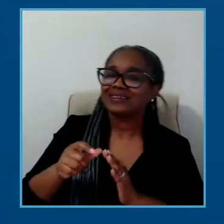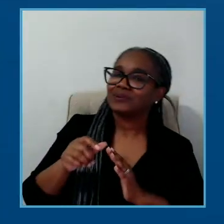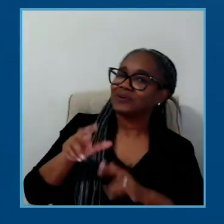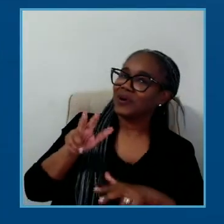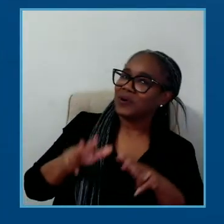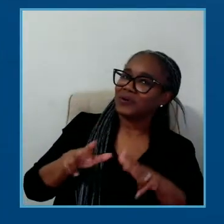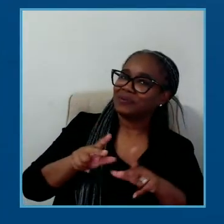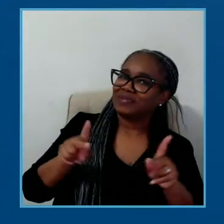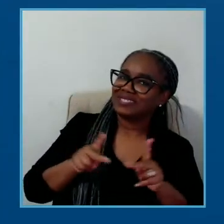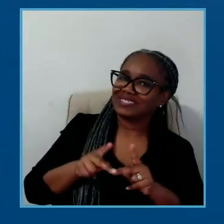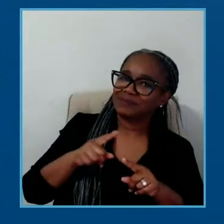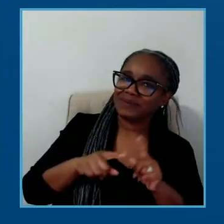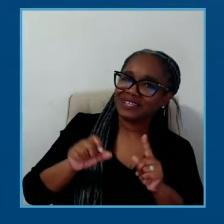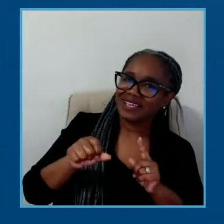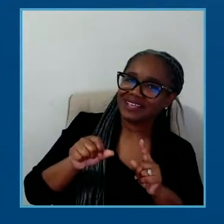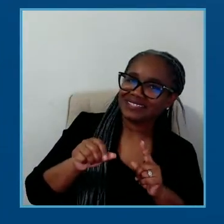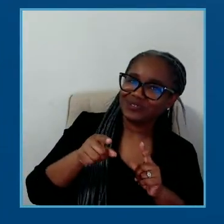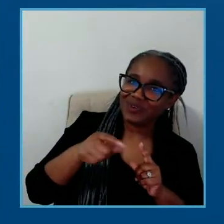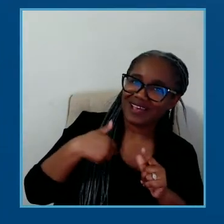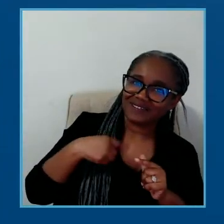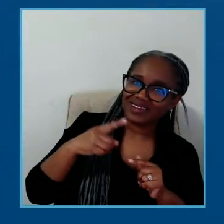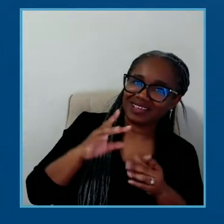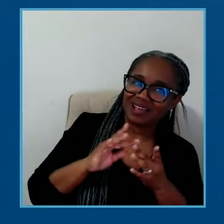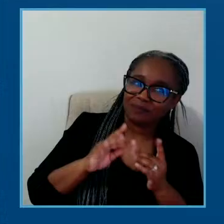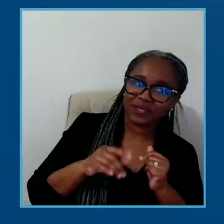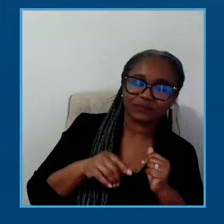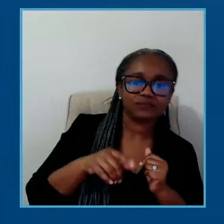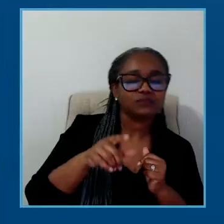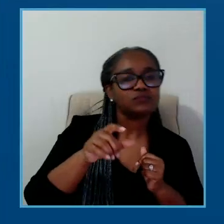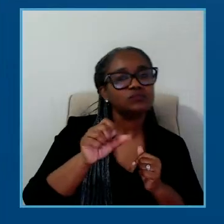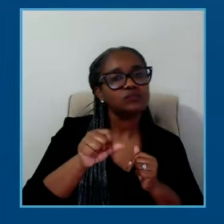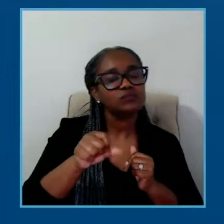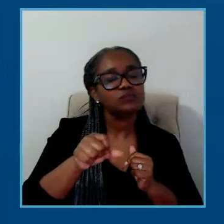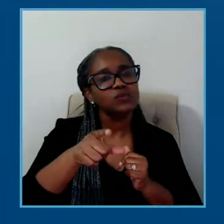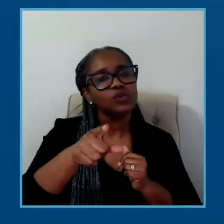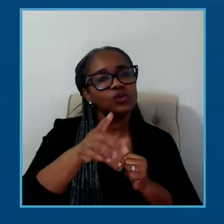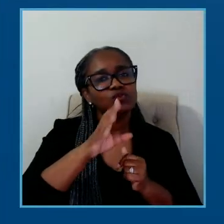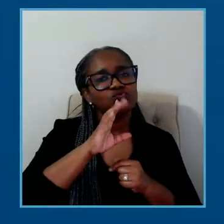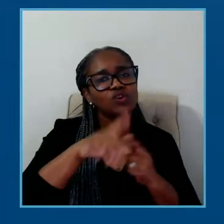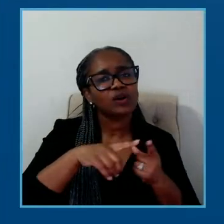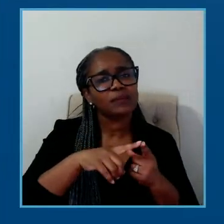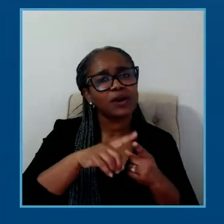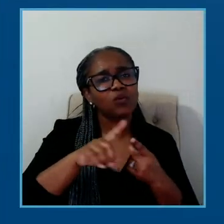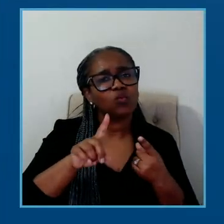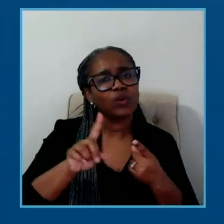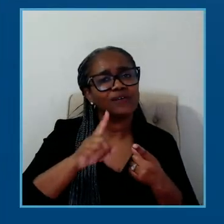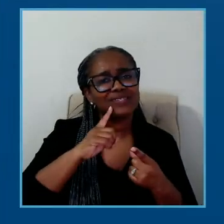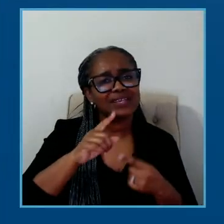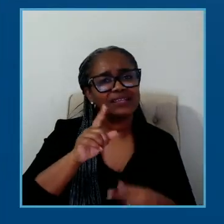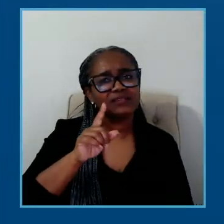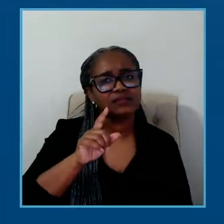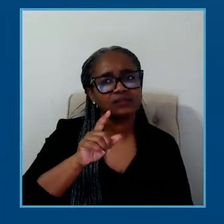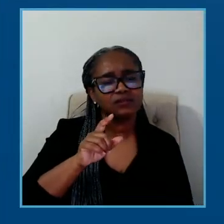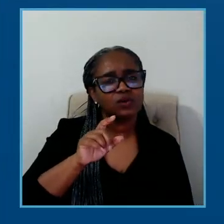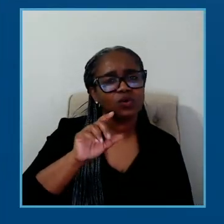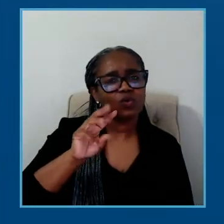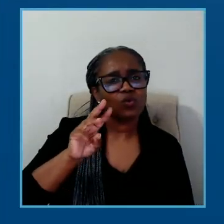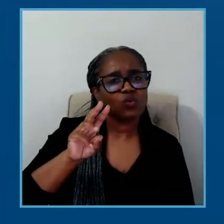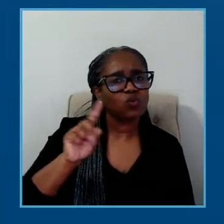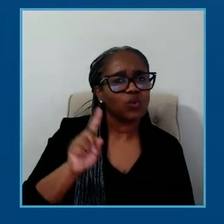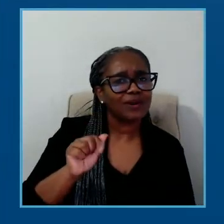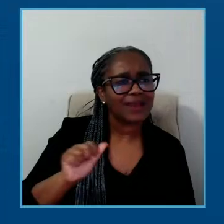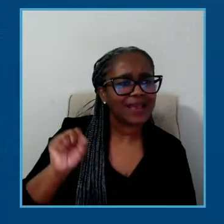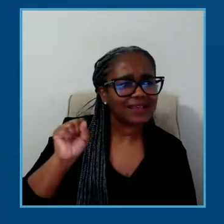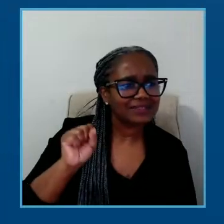comments? Yeah, Christine, are you referring to the whereas it says several DNC members also challenged the